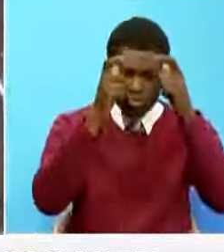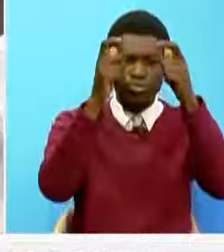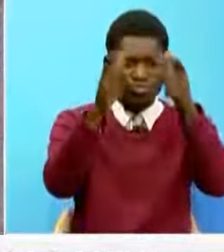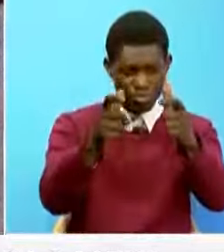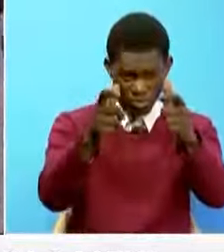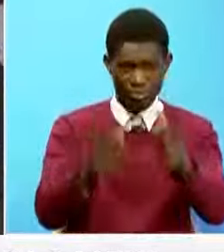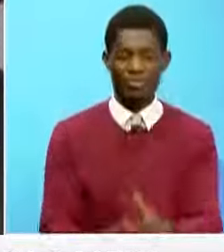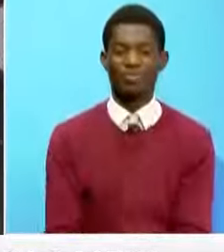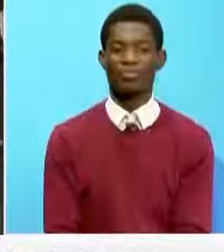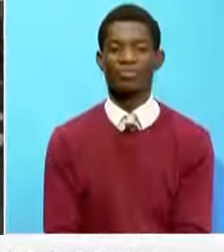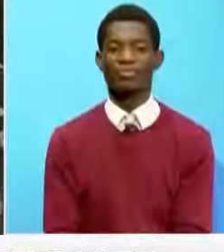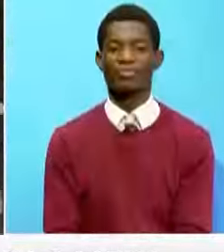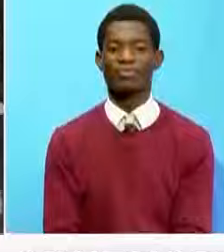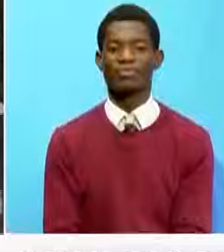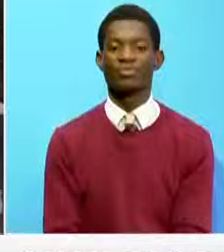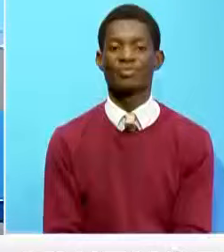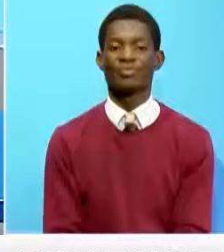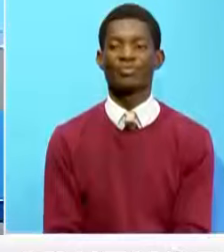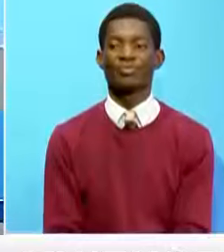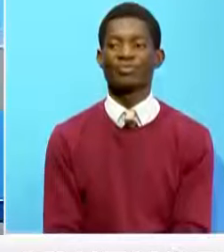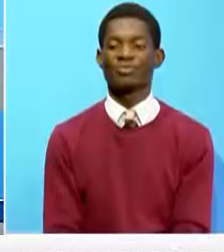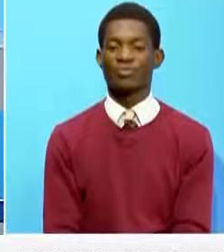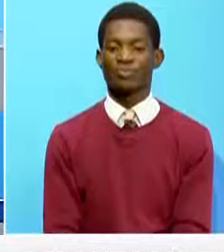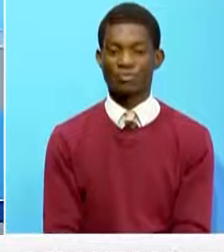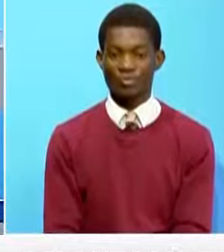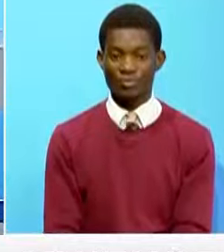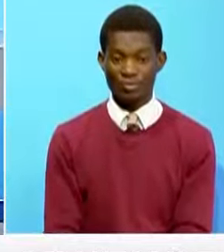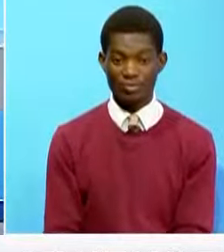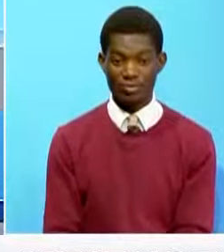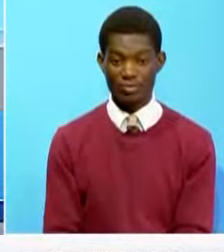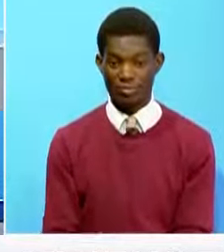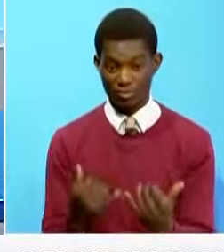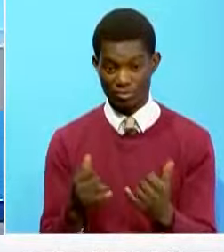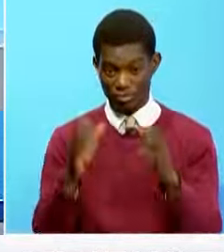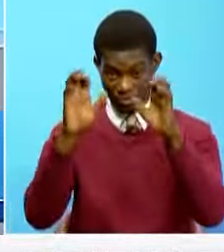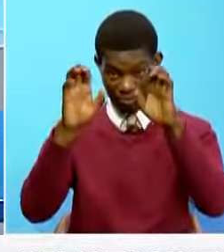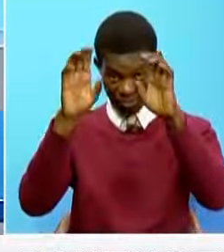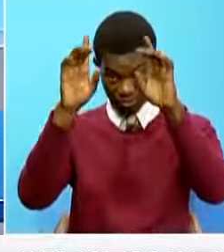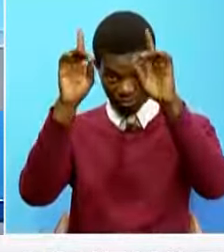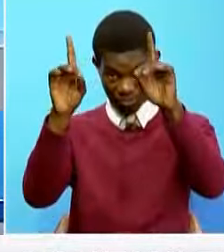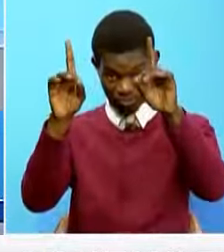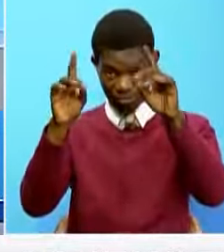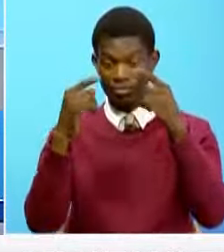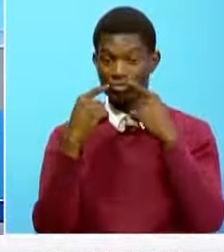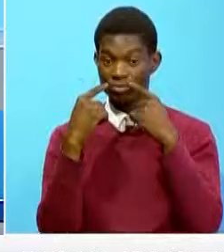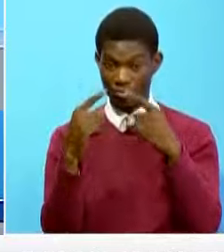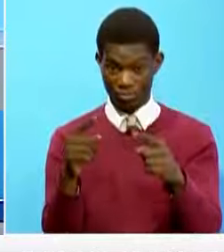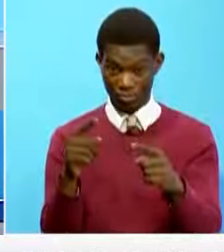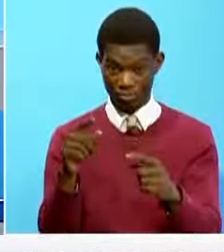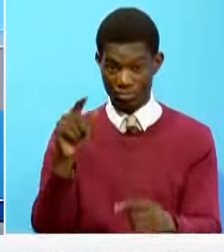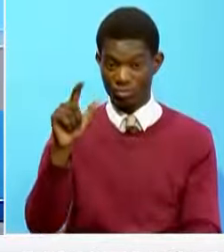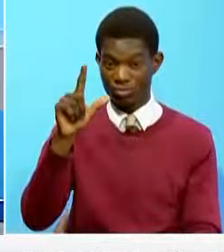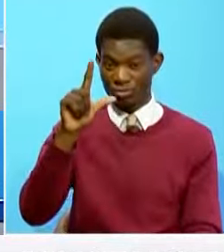for Zanis in Lunte. In our education segment, Luapula Province Permanent Secretary Mighty